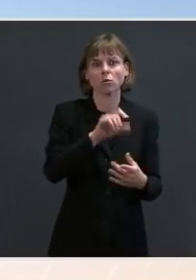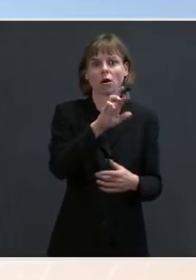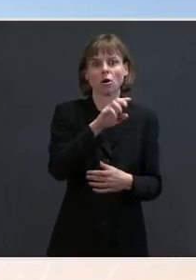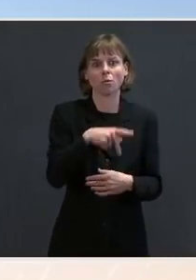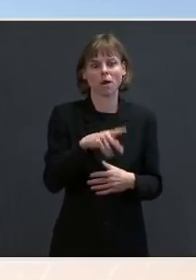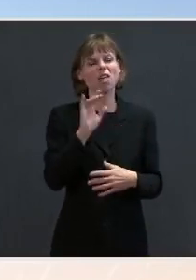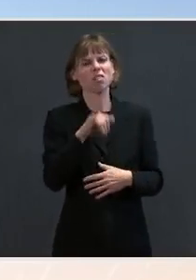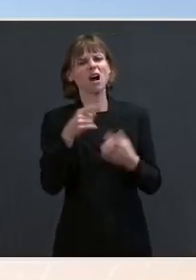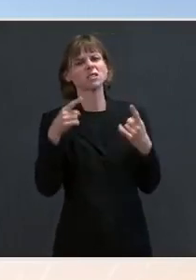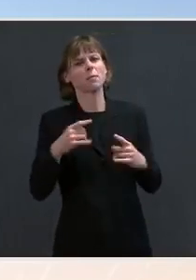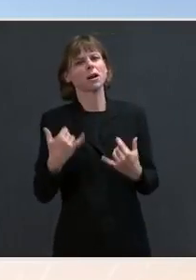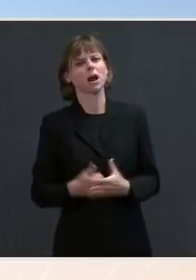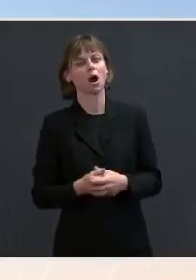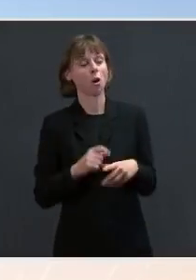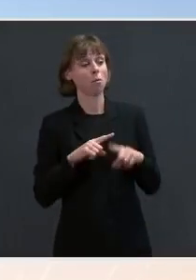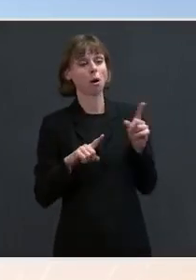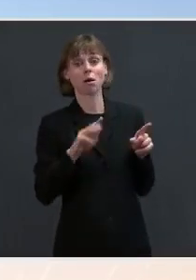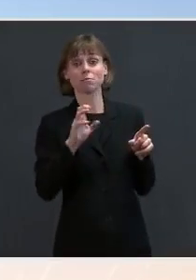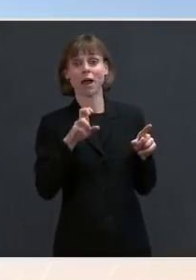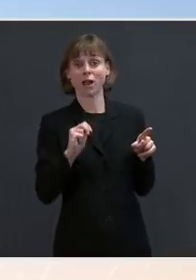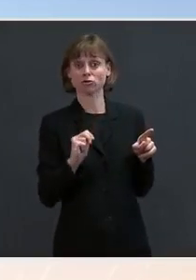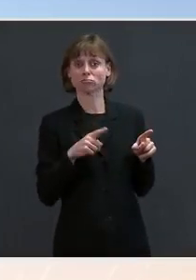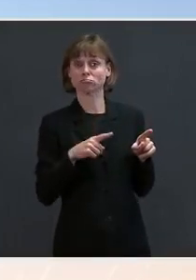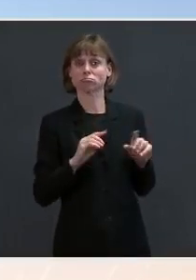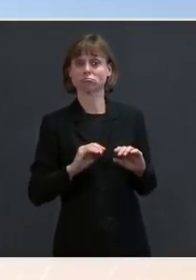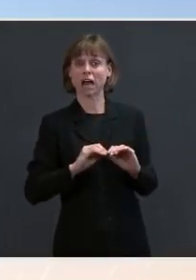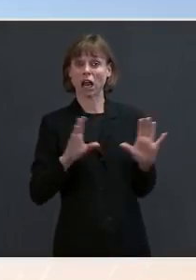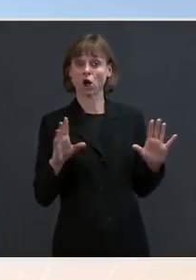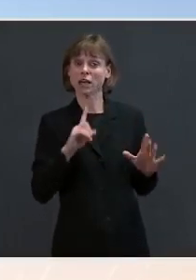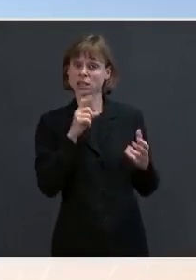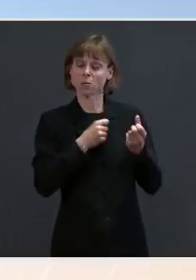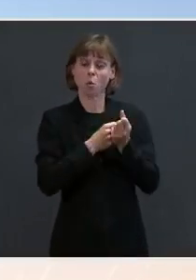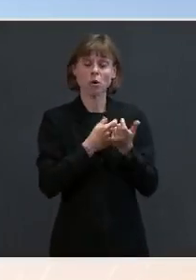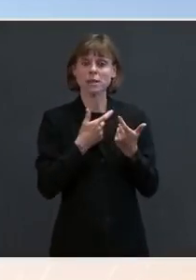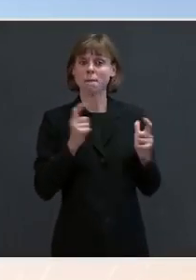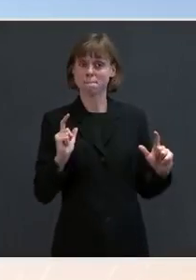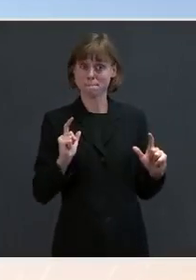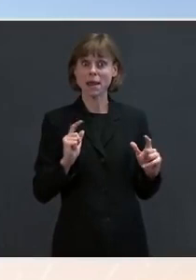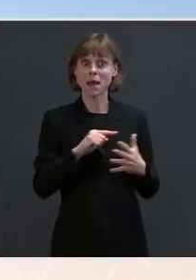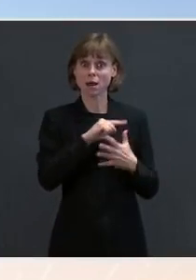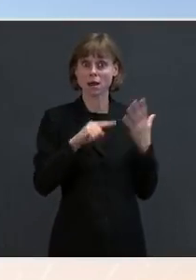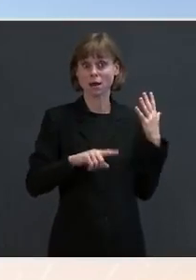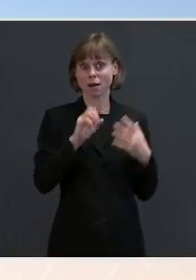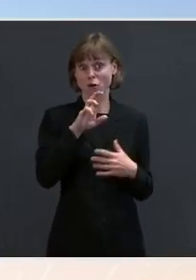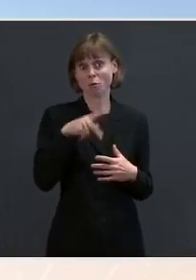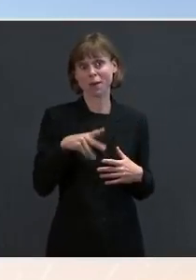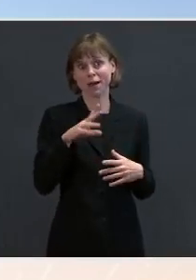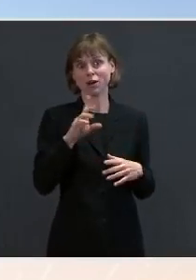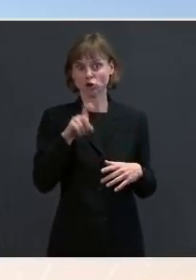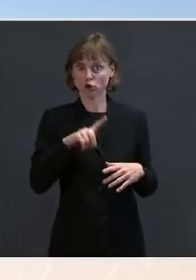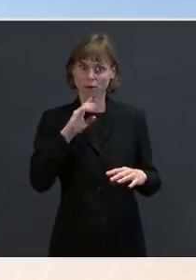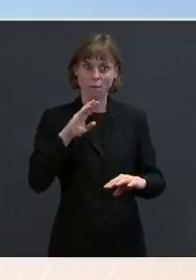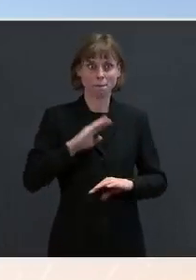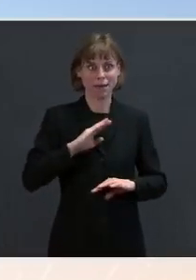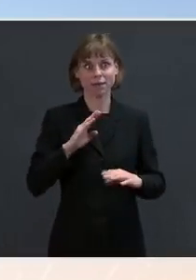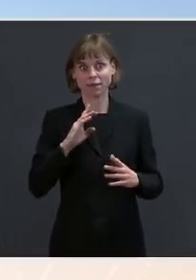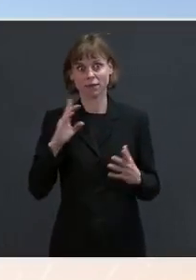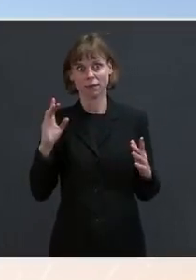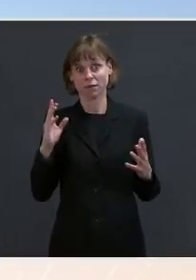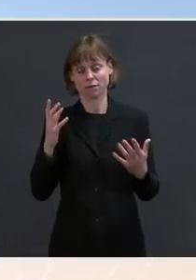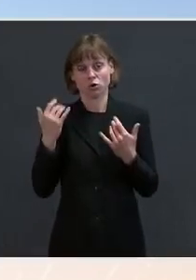clear that he supports a big package. He believes it should meet the moment. And so we're looking forward to working with him and getting this across the finish line.